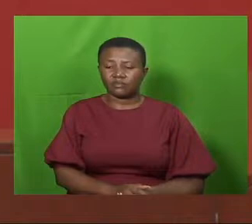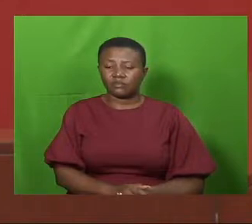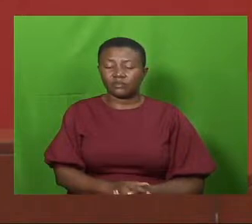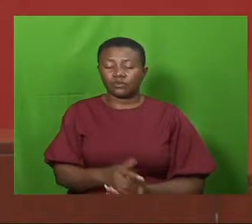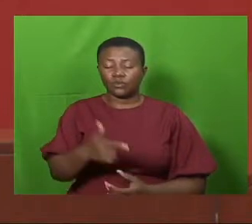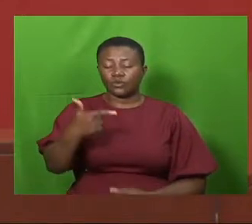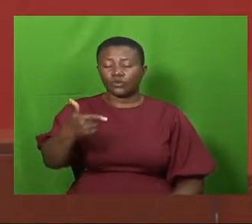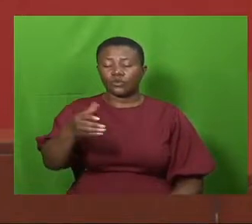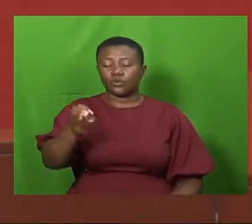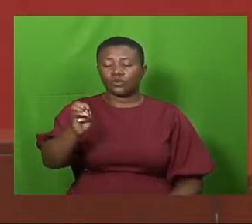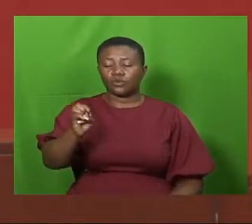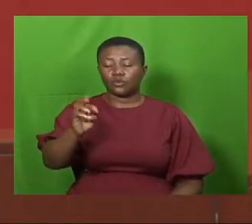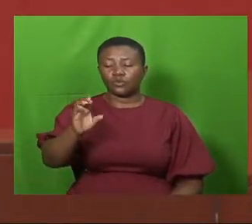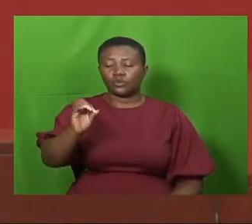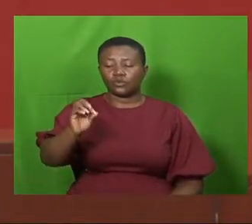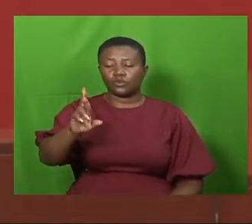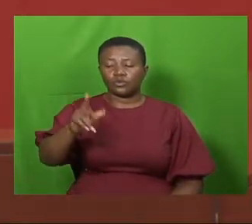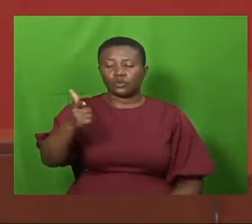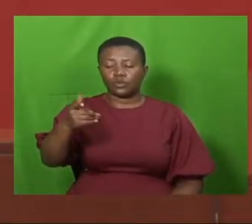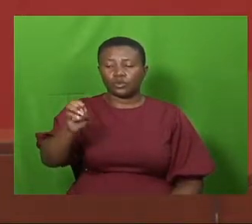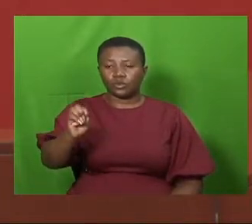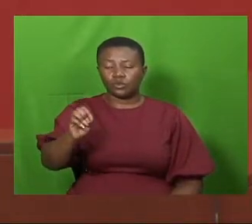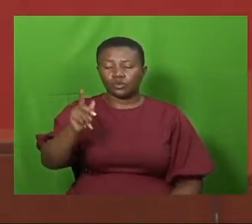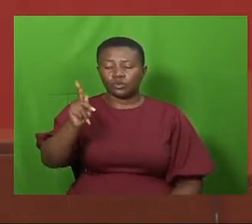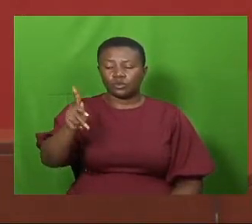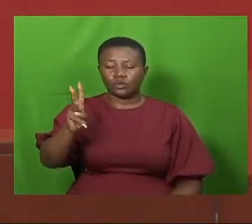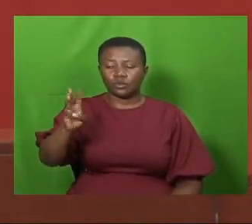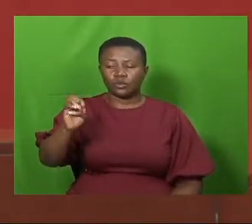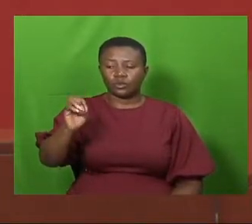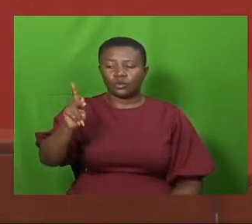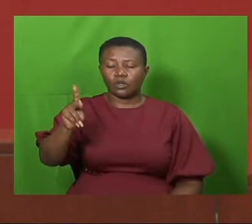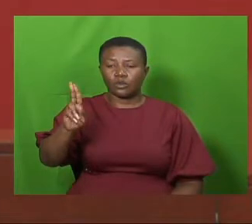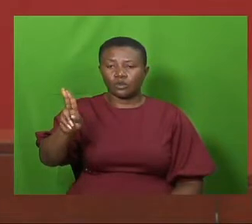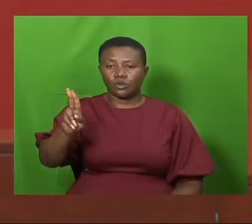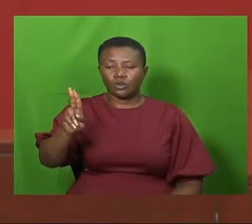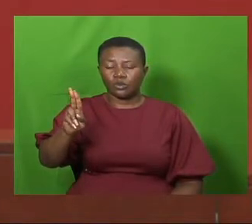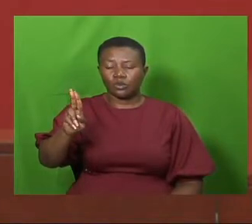Kwaku Rickett-Hagan. But, Honorable Member,